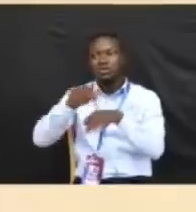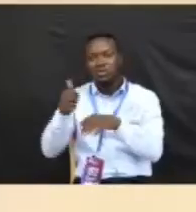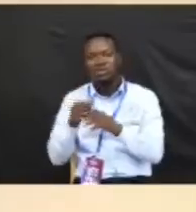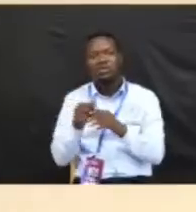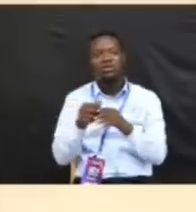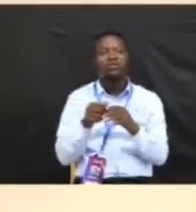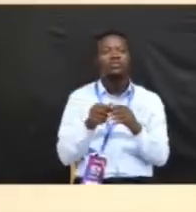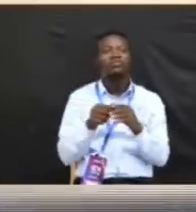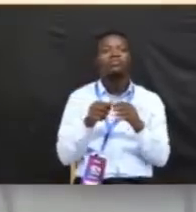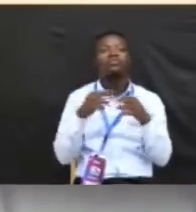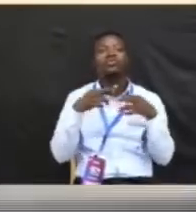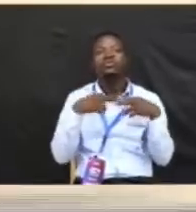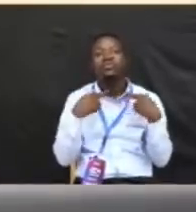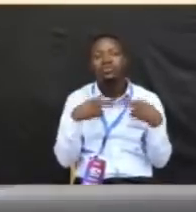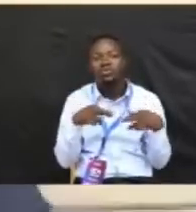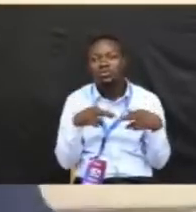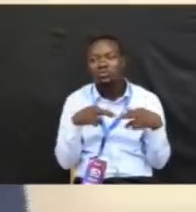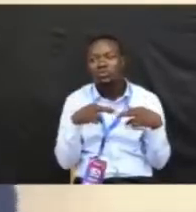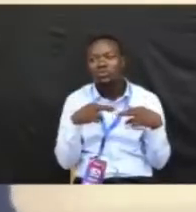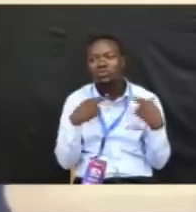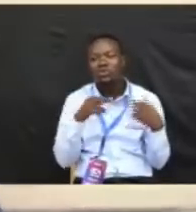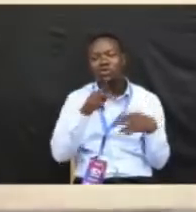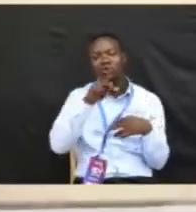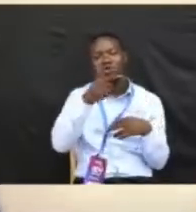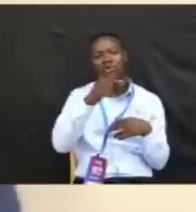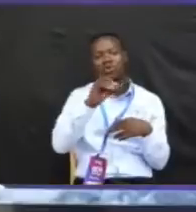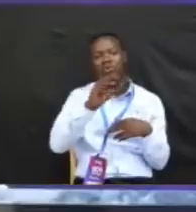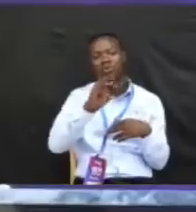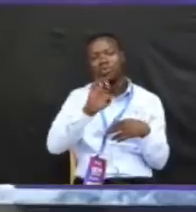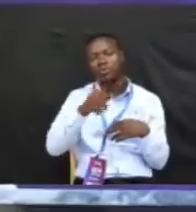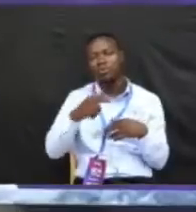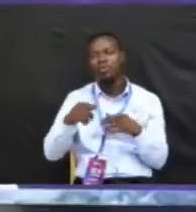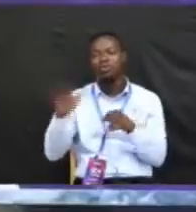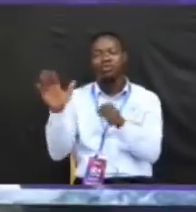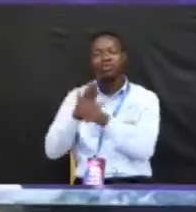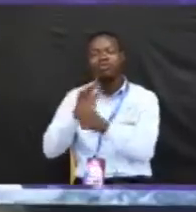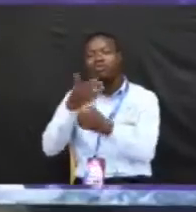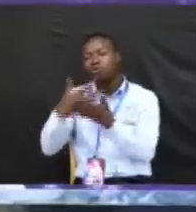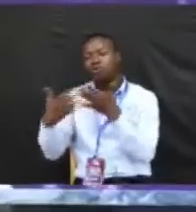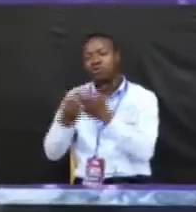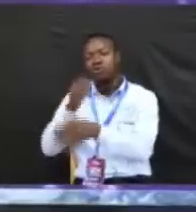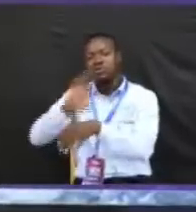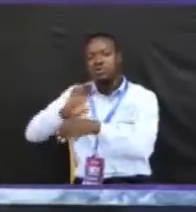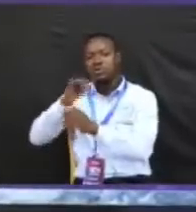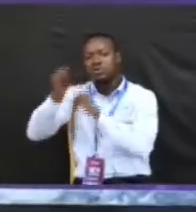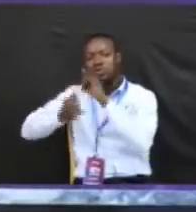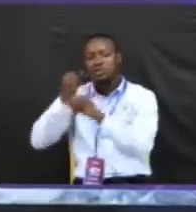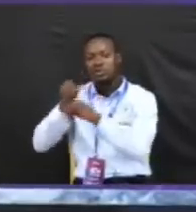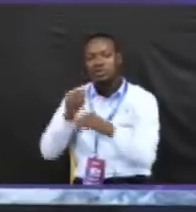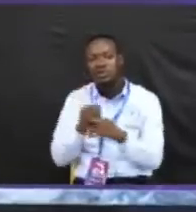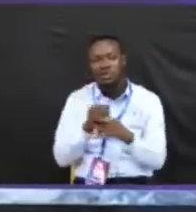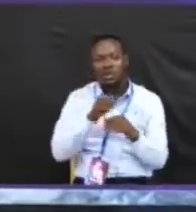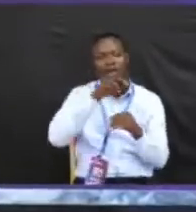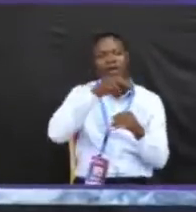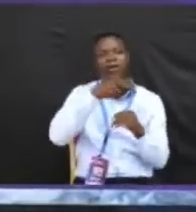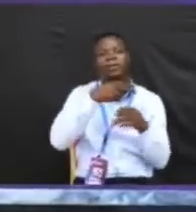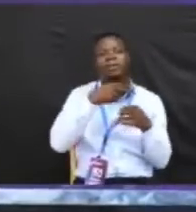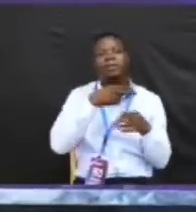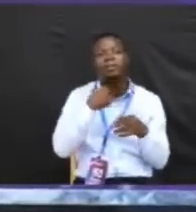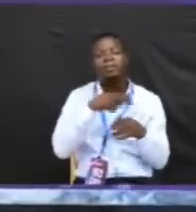Reverend Godwin Deafia Gome, President Full Gospel Church International, Pastor